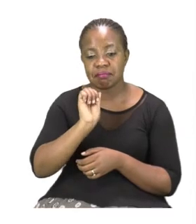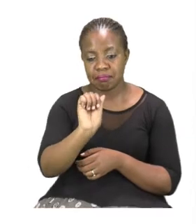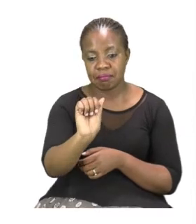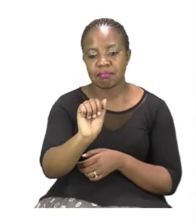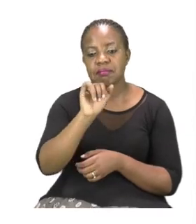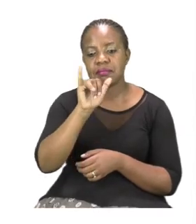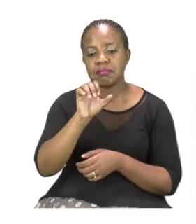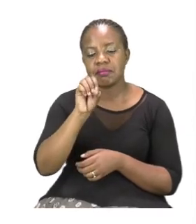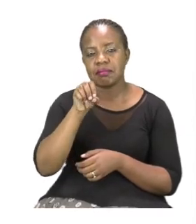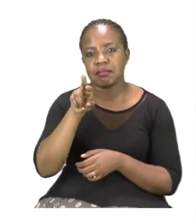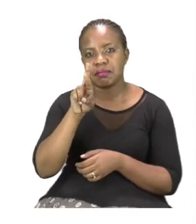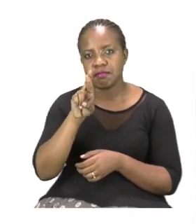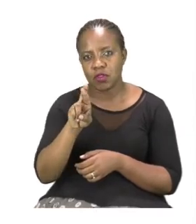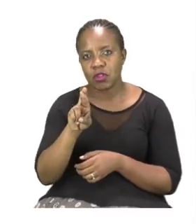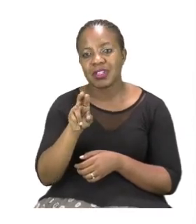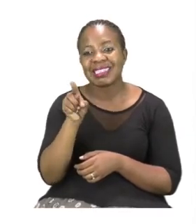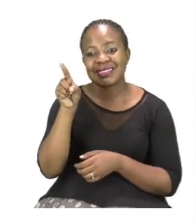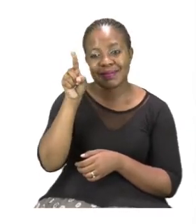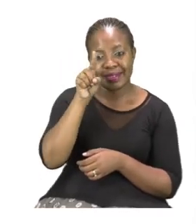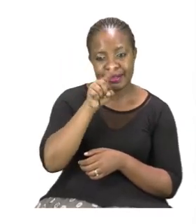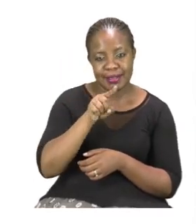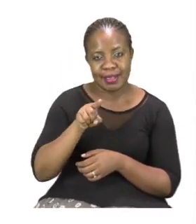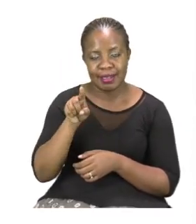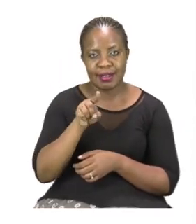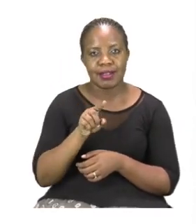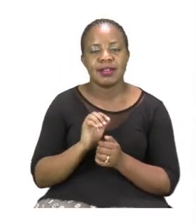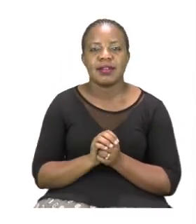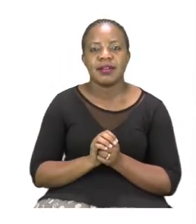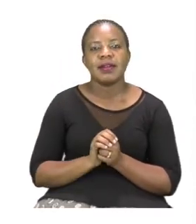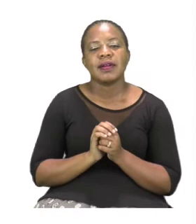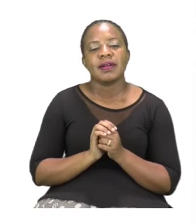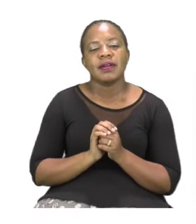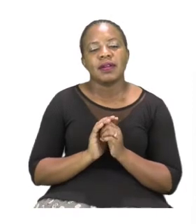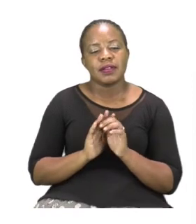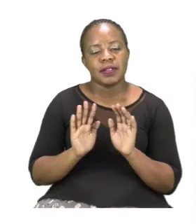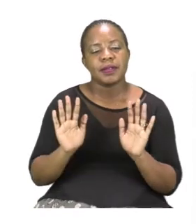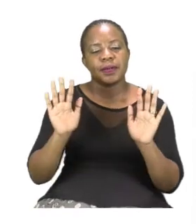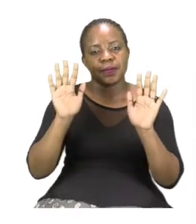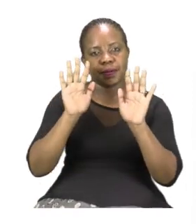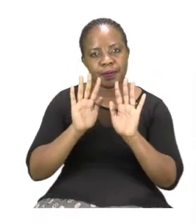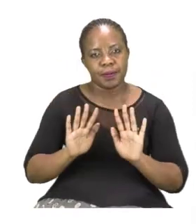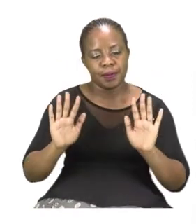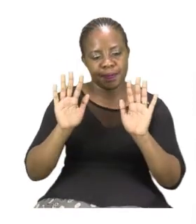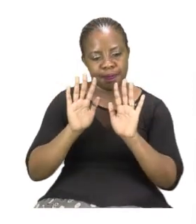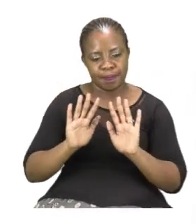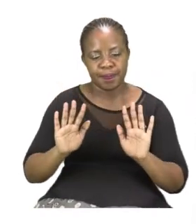to circle the possessive pronoun and then you're going to color it in.